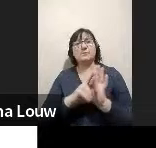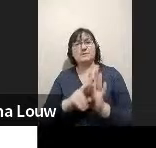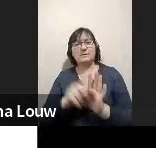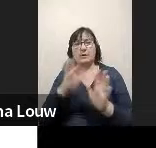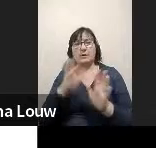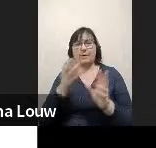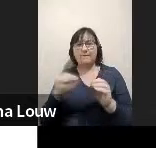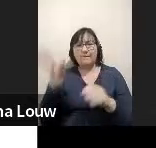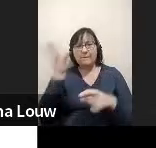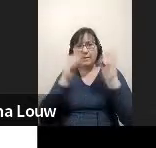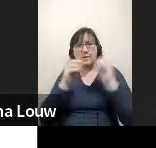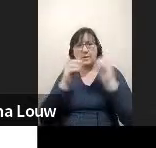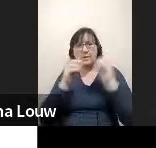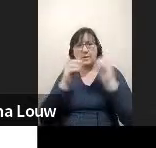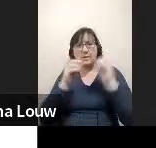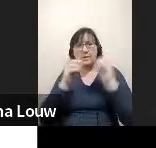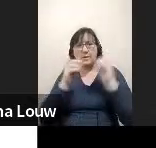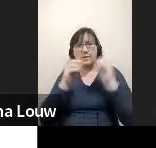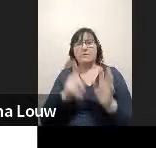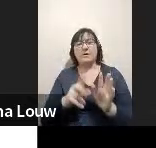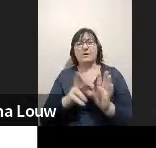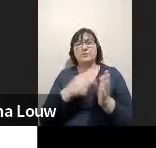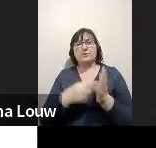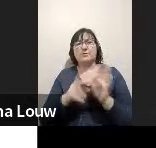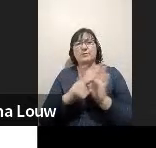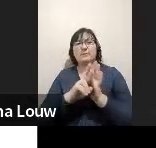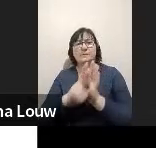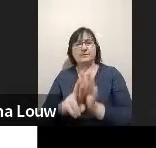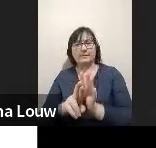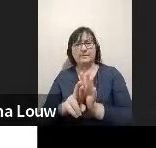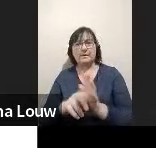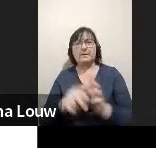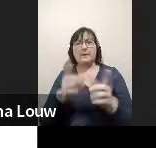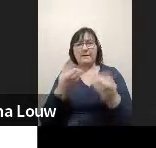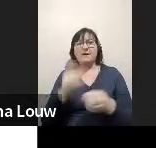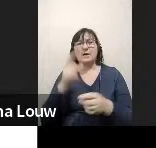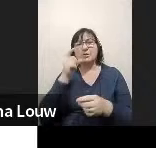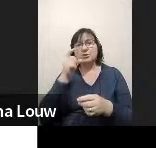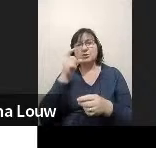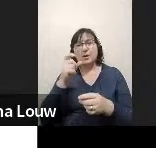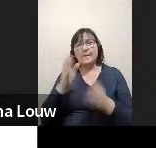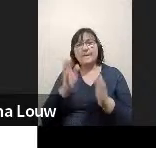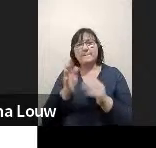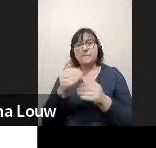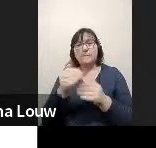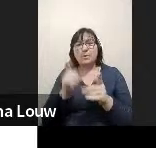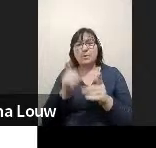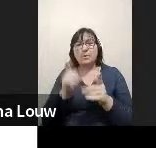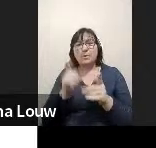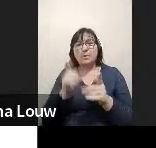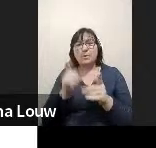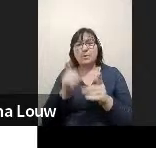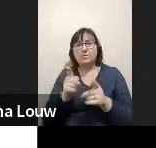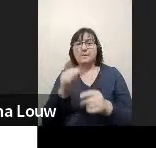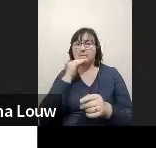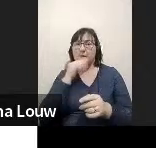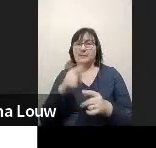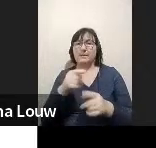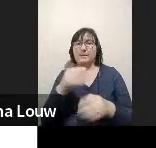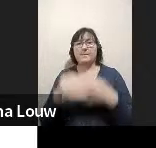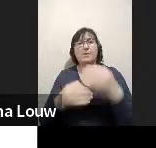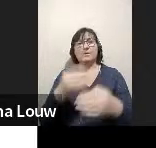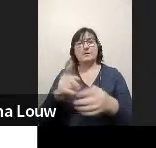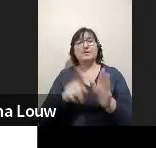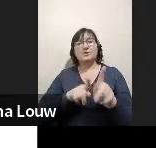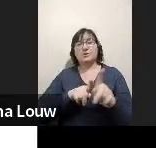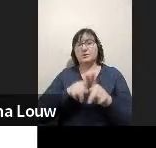representative, and they should have a checkbox. Okay, that checkbox means that the process is successfully done. Okay, once